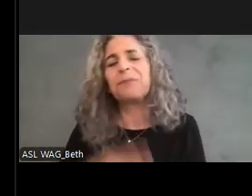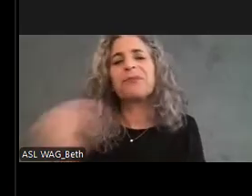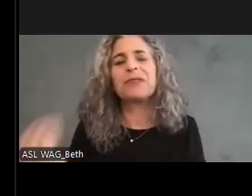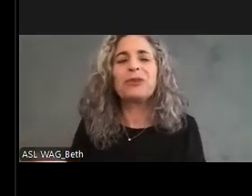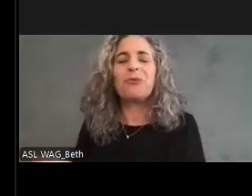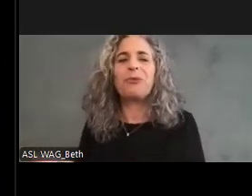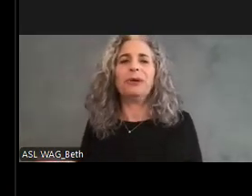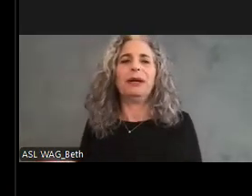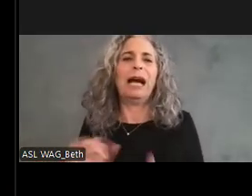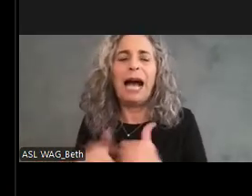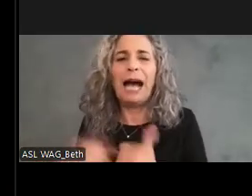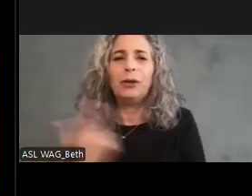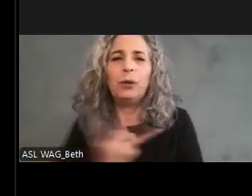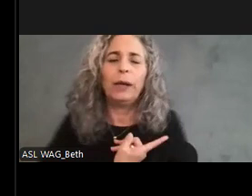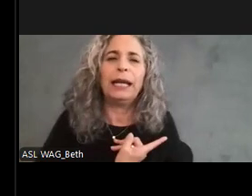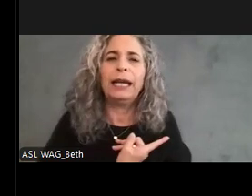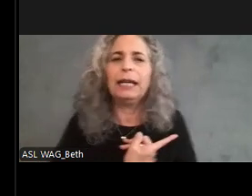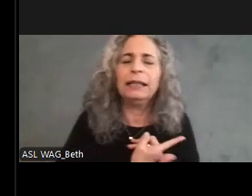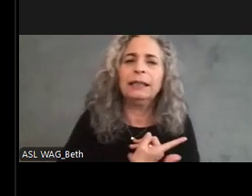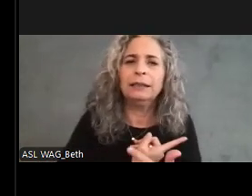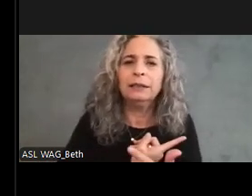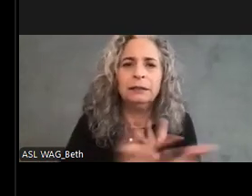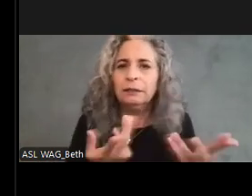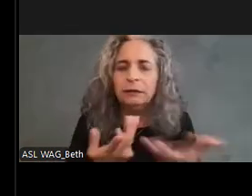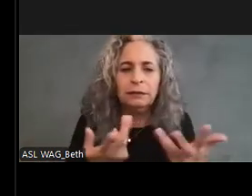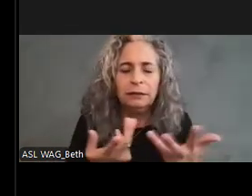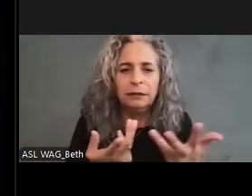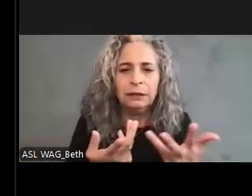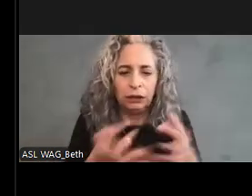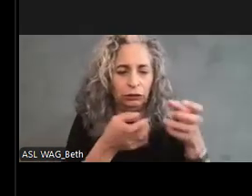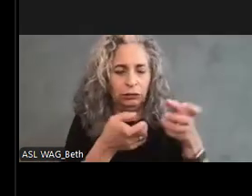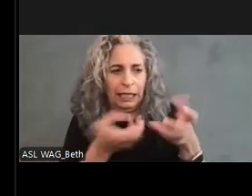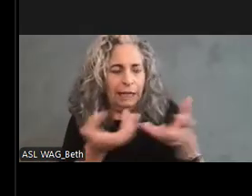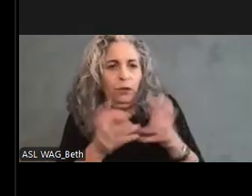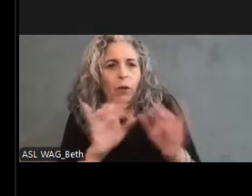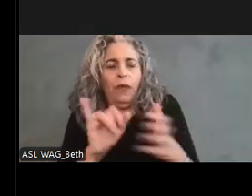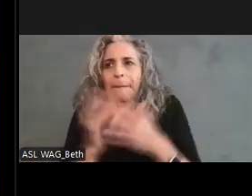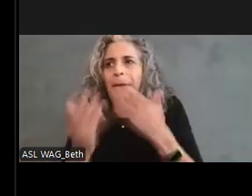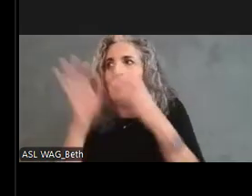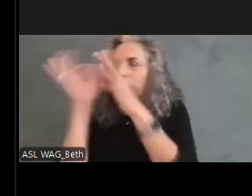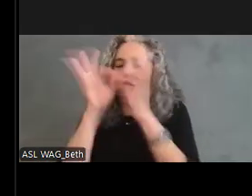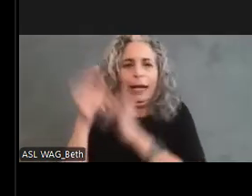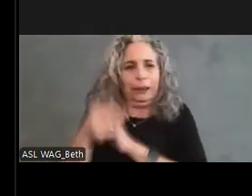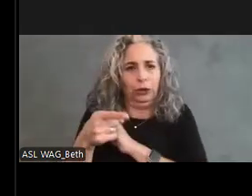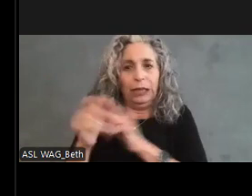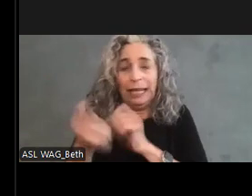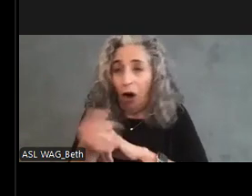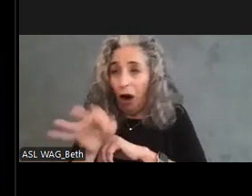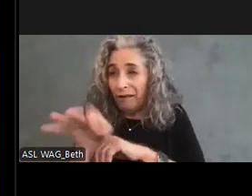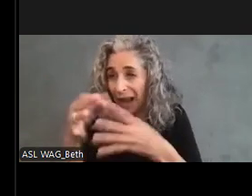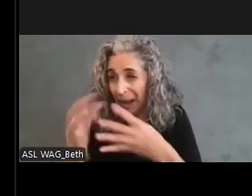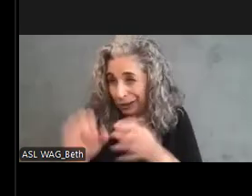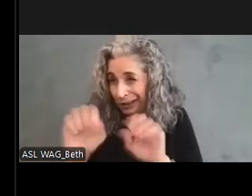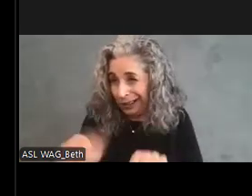And how do we, contain all this? What if we didn't want that? What if that's too distracting? Is there an option to be able to turn it off? Is